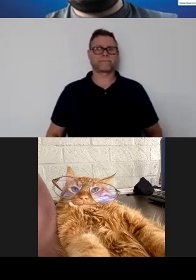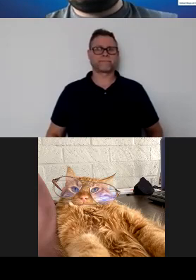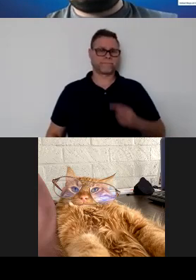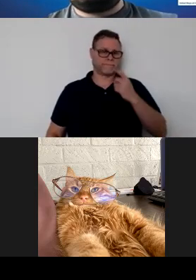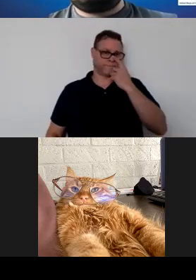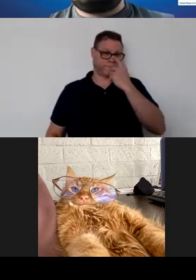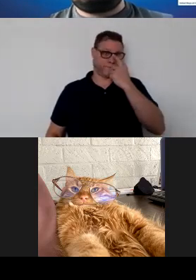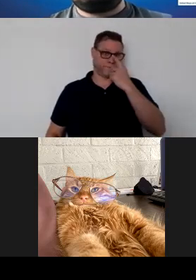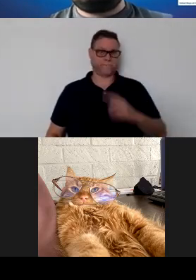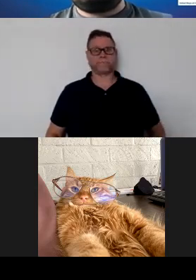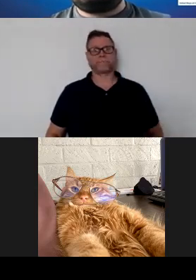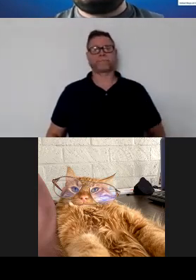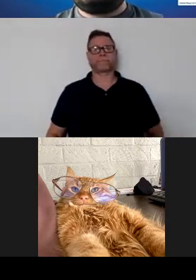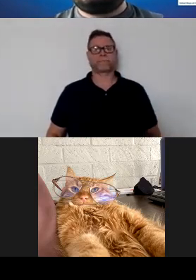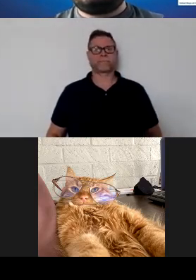All right.